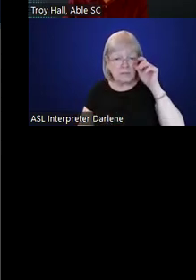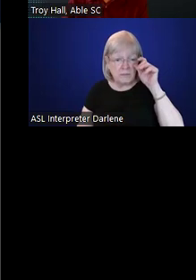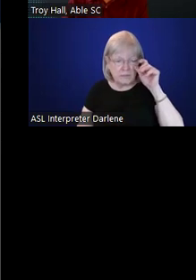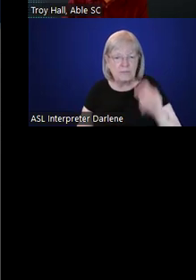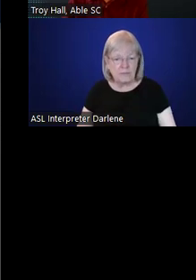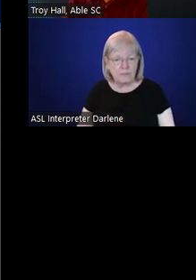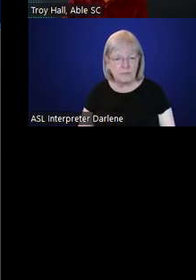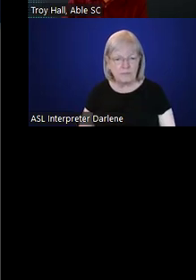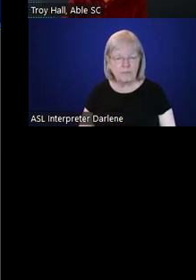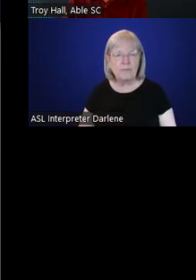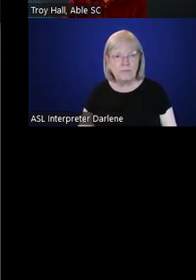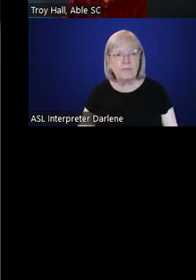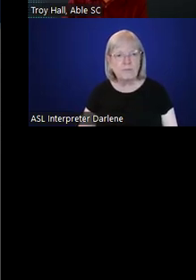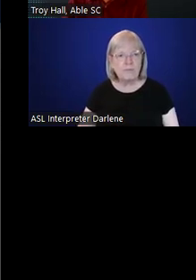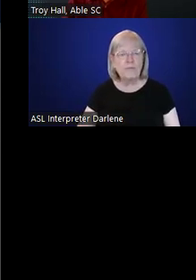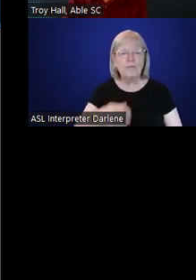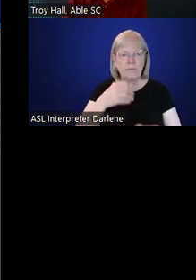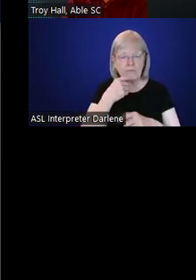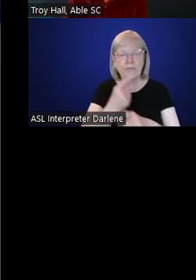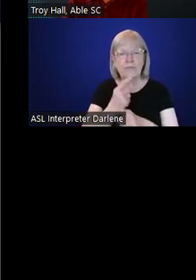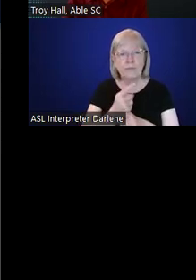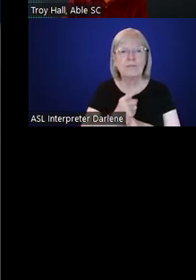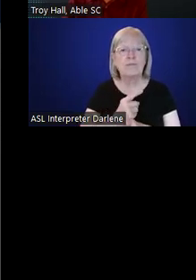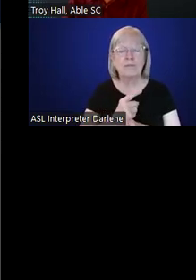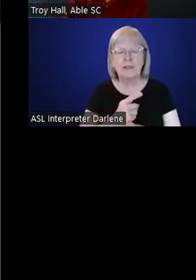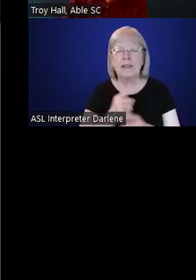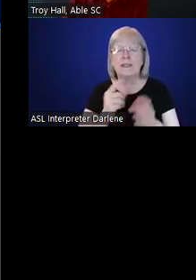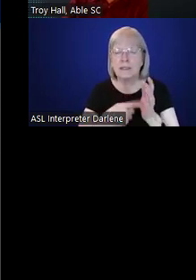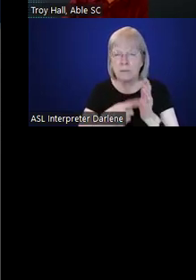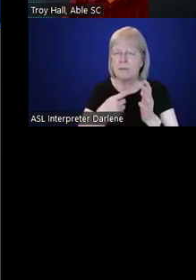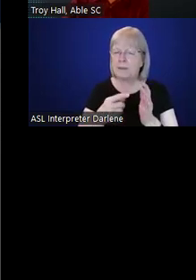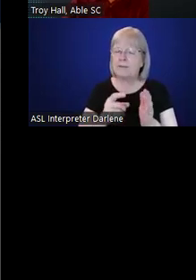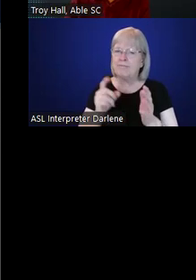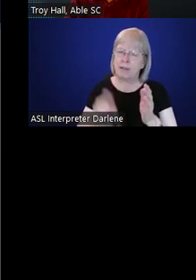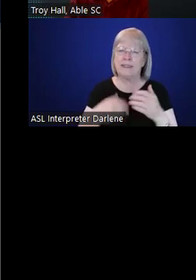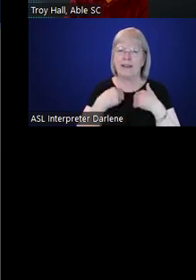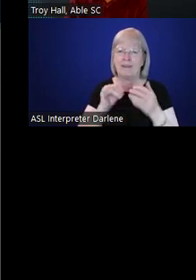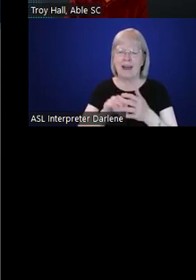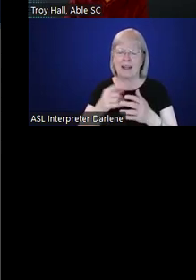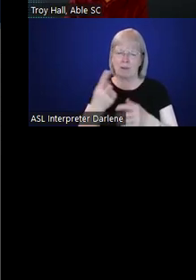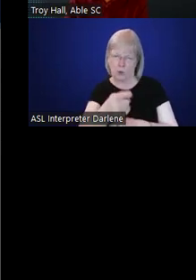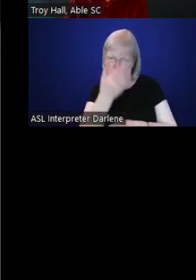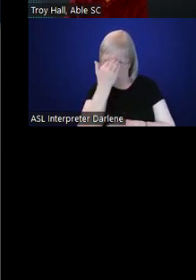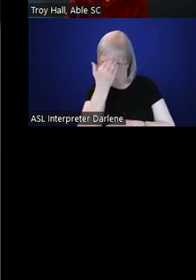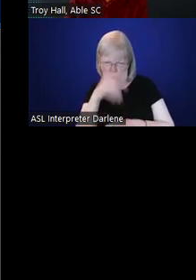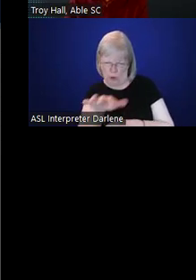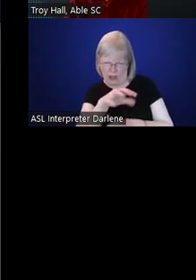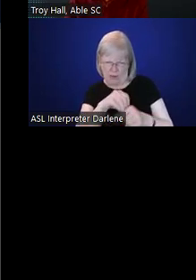Yeah, sometimes it takes having that personal connection in the community to get that process